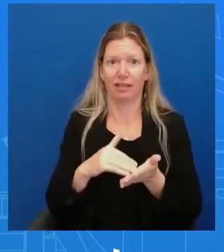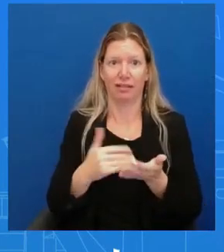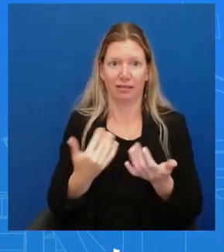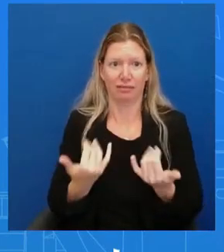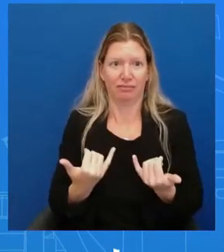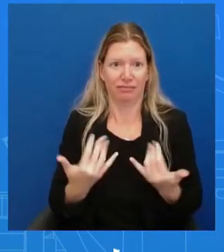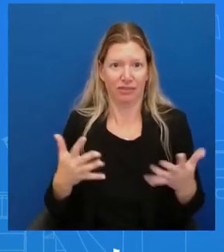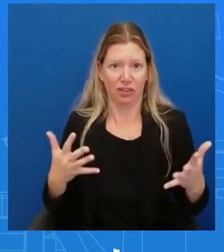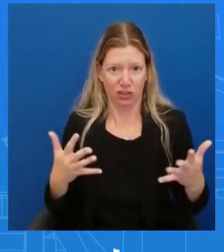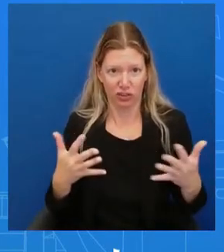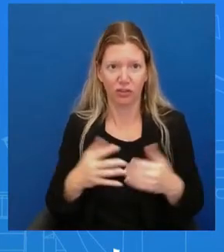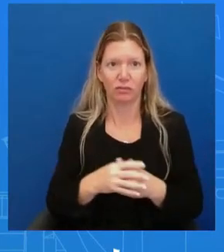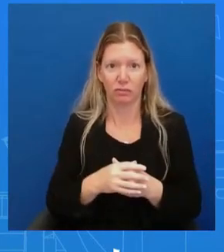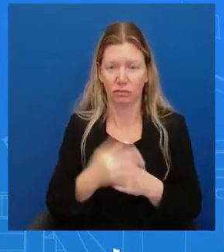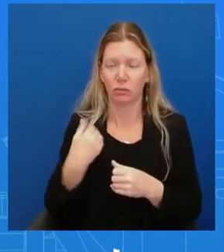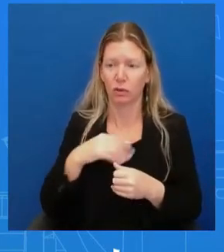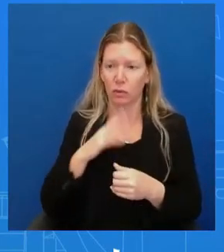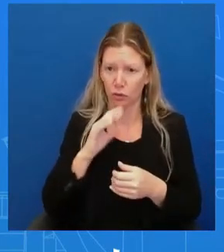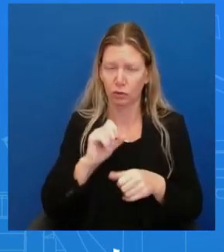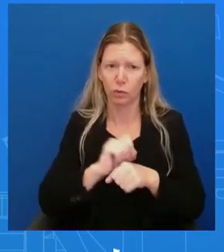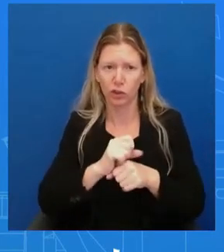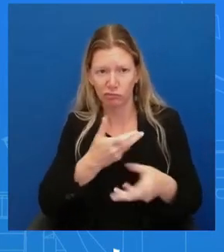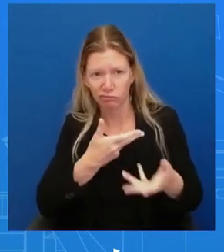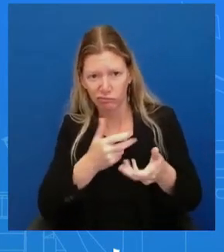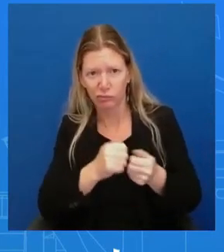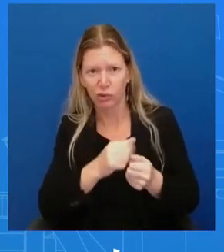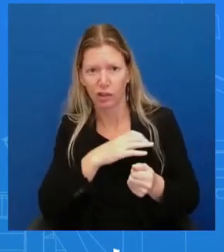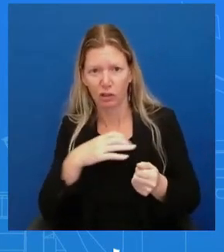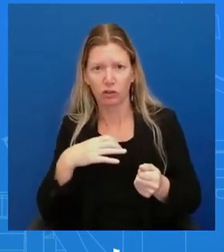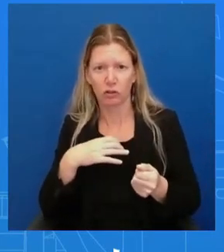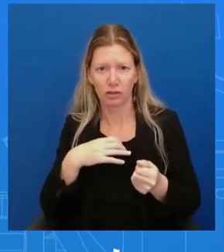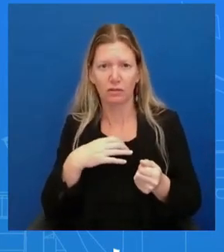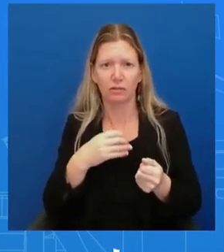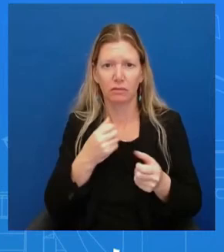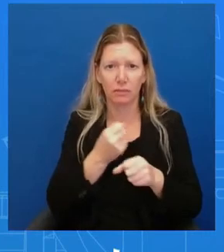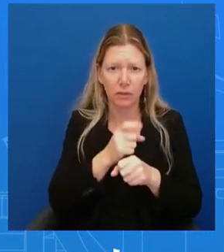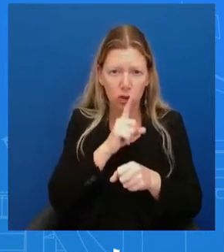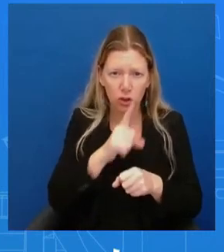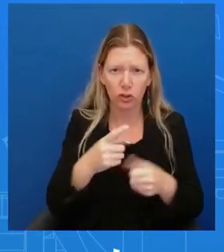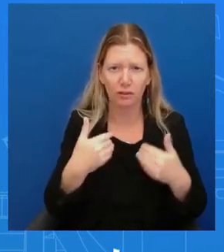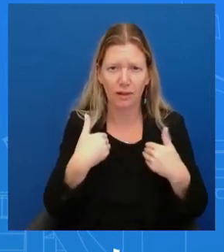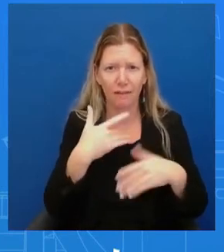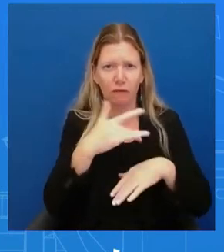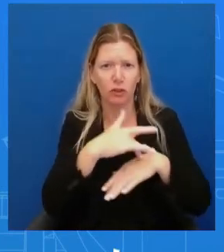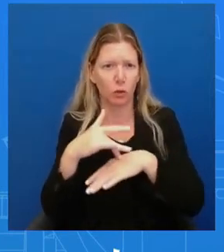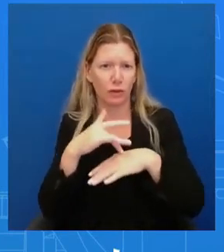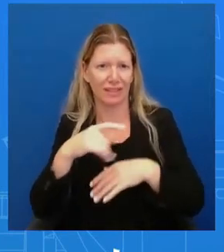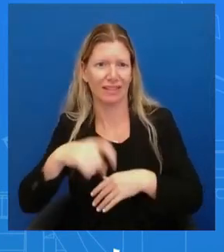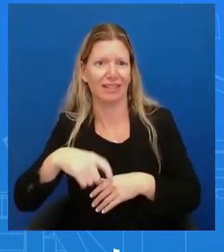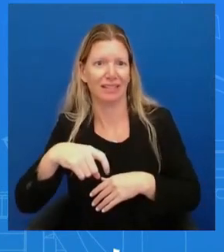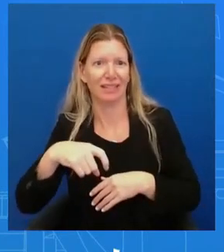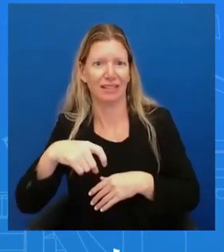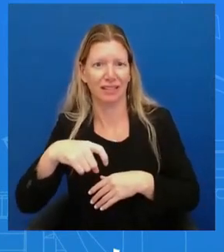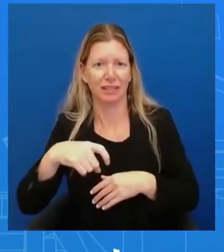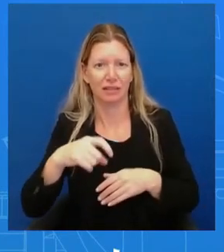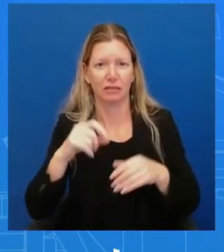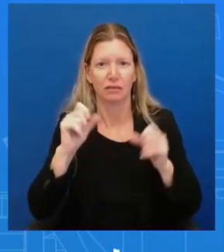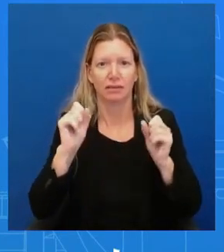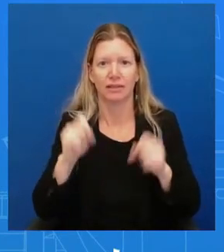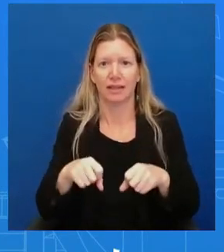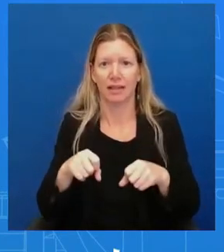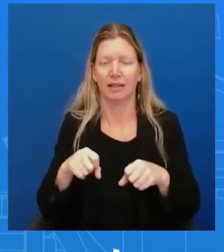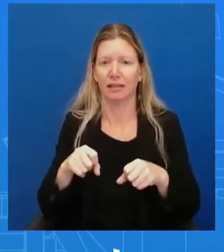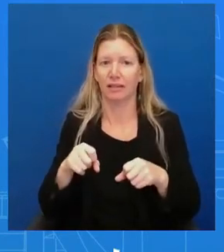ensure that we have the resources, right, needed so that we can make sure that this is fully covered. The rebuilding of the bridge is